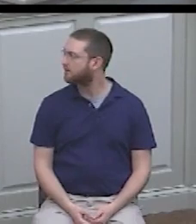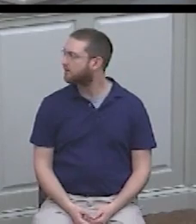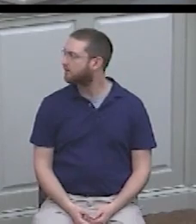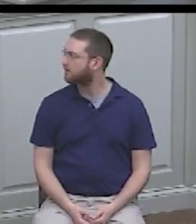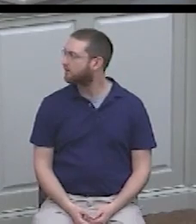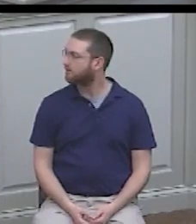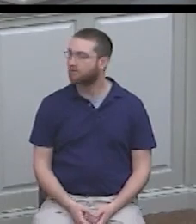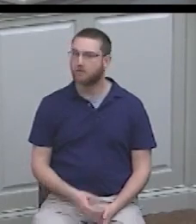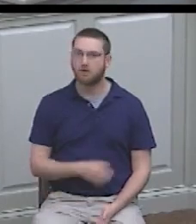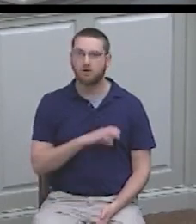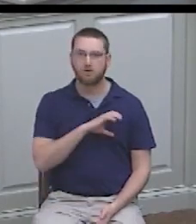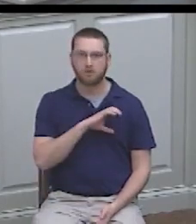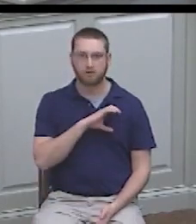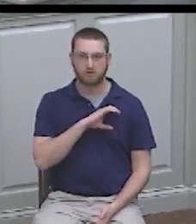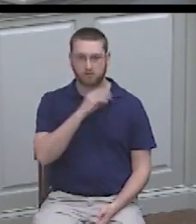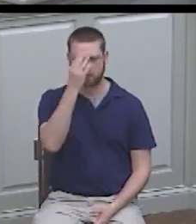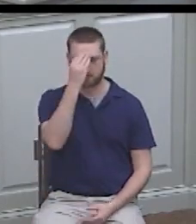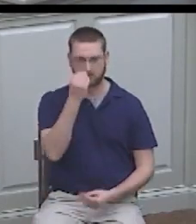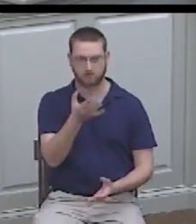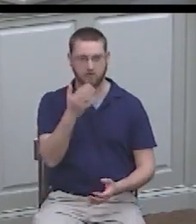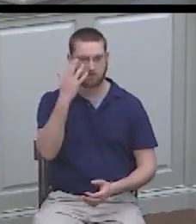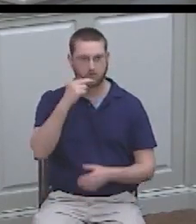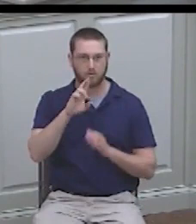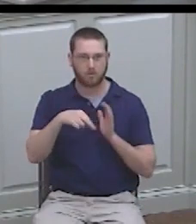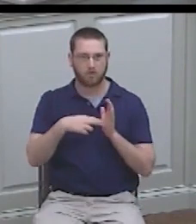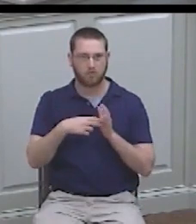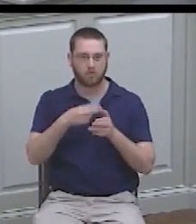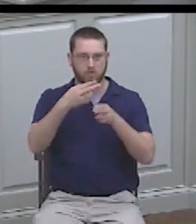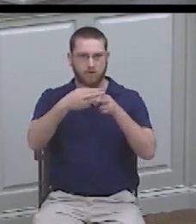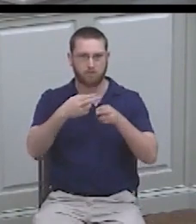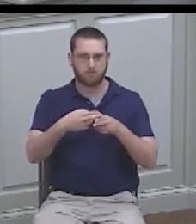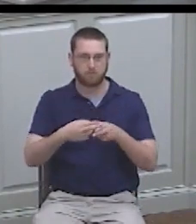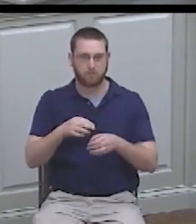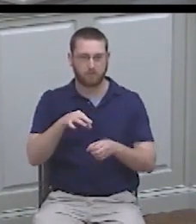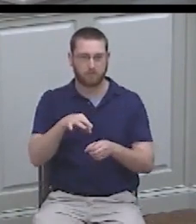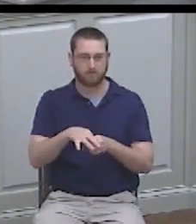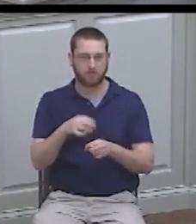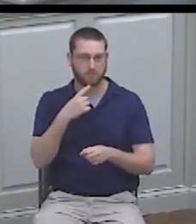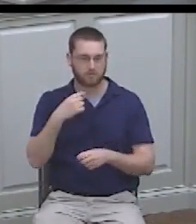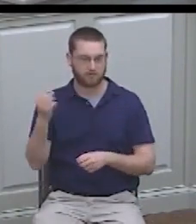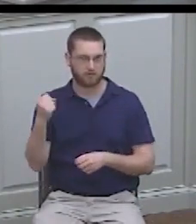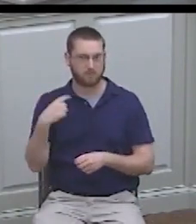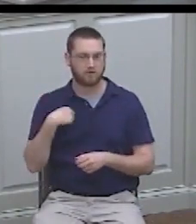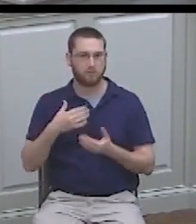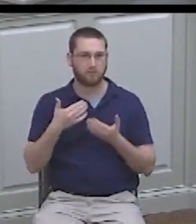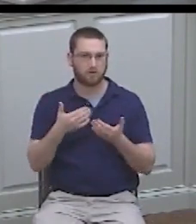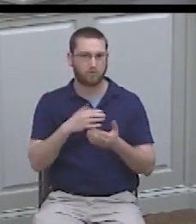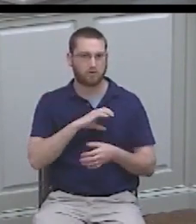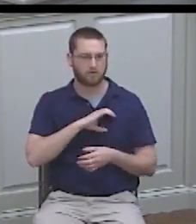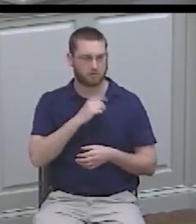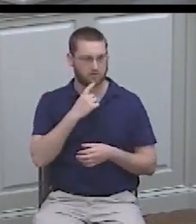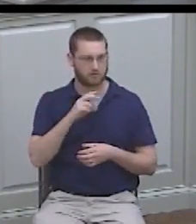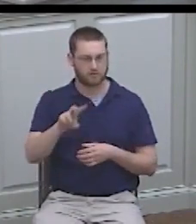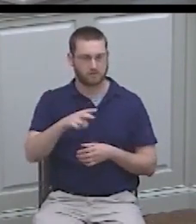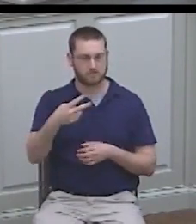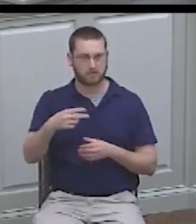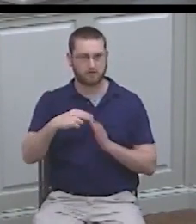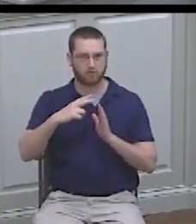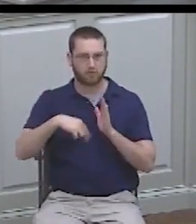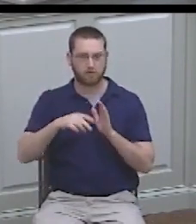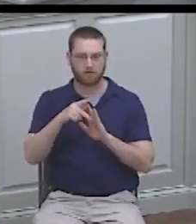I asked the mayor if he wanted to let you all know why we did a roll call vote, and he said, sure, I could do that. But anytime we have the second reading of an